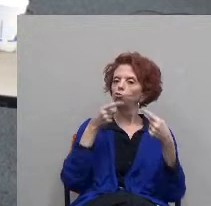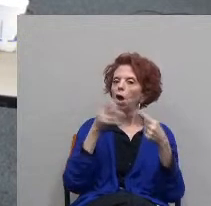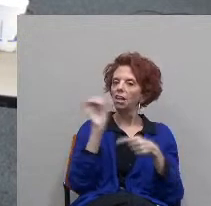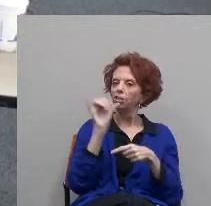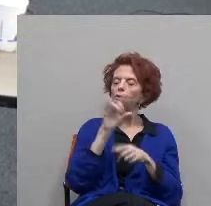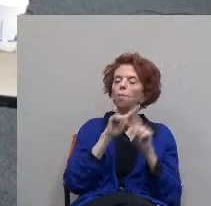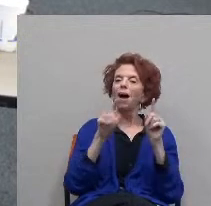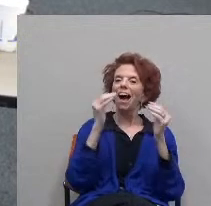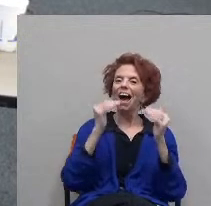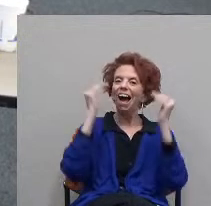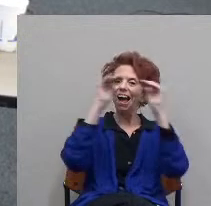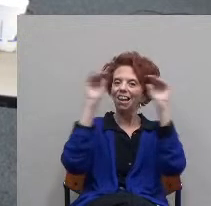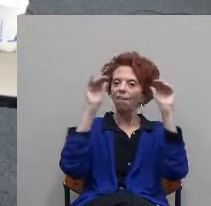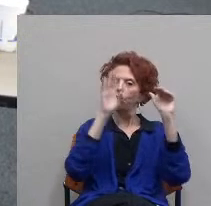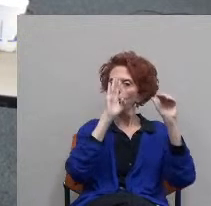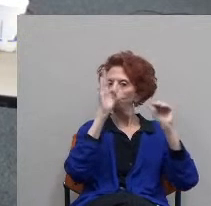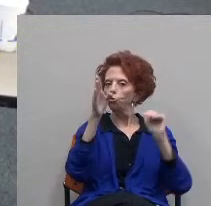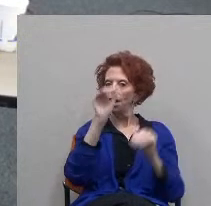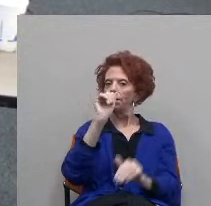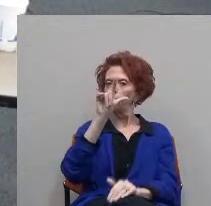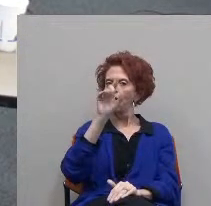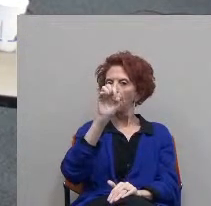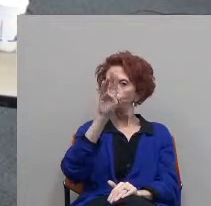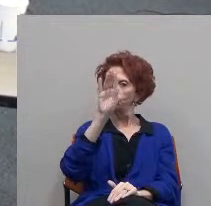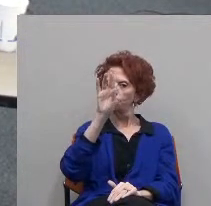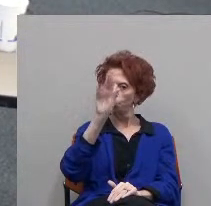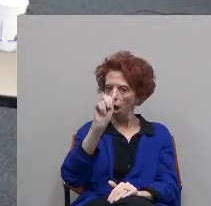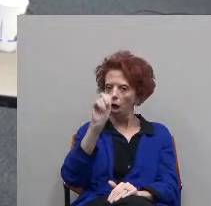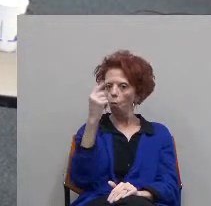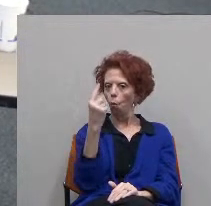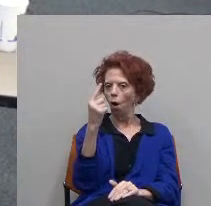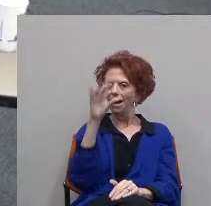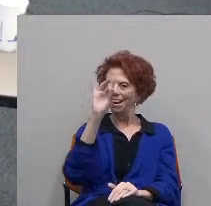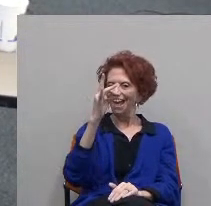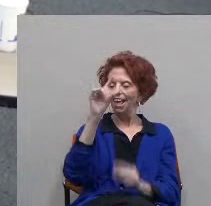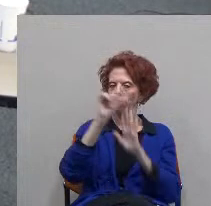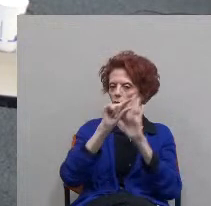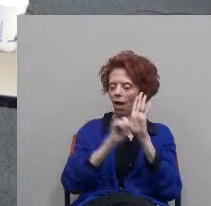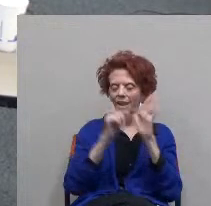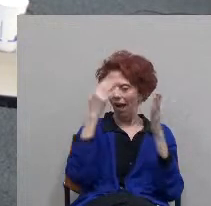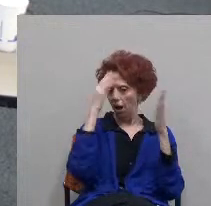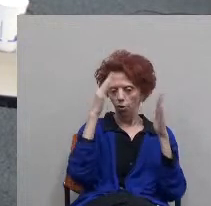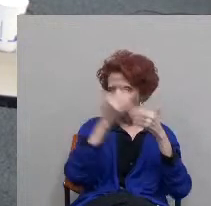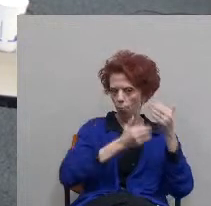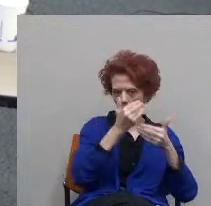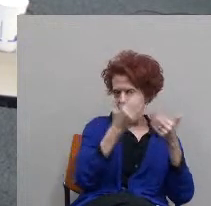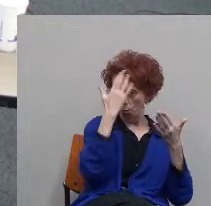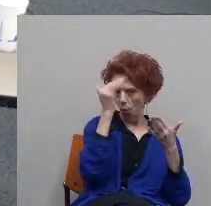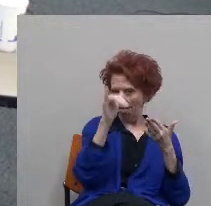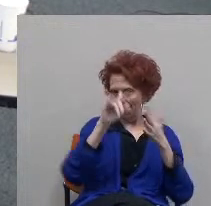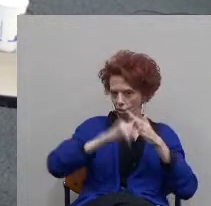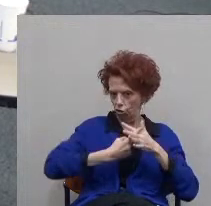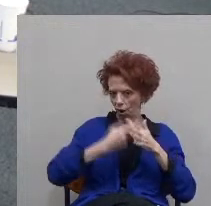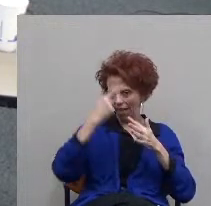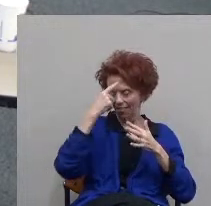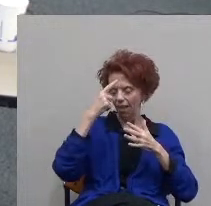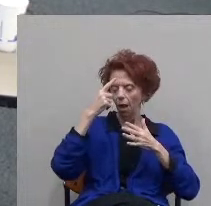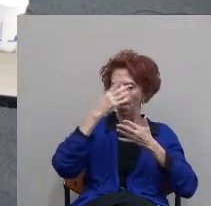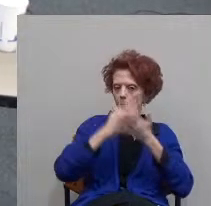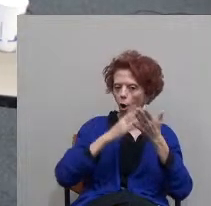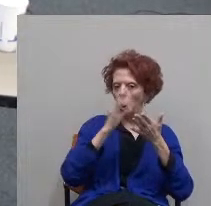our high-level students tend to go right to Algebra 1 in 8th grade. I don't know what the process or why that started. I think it was part of